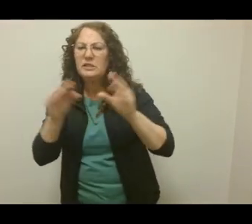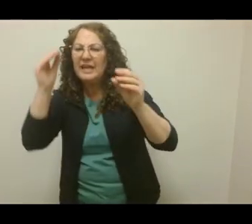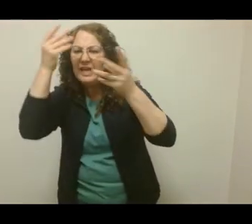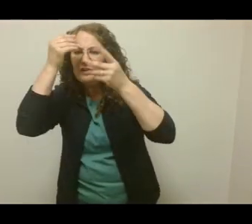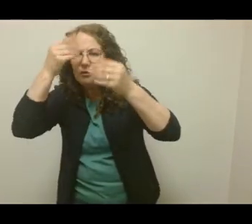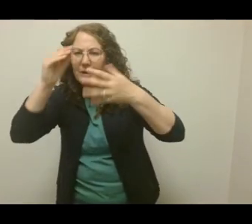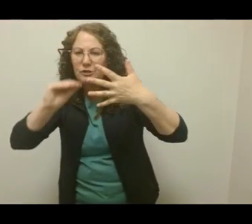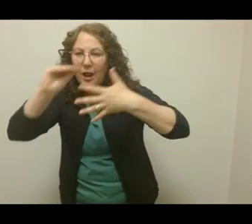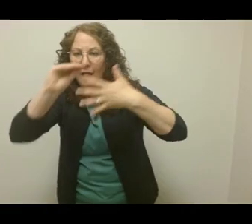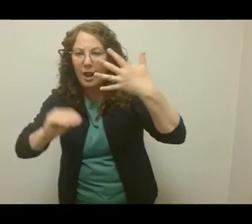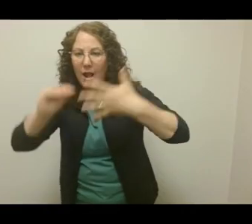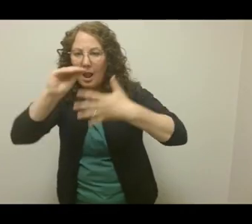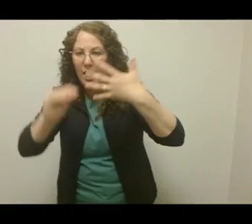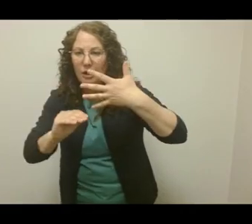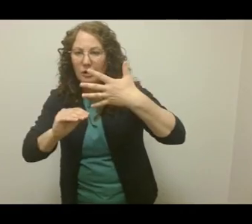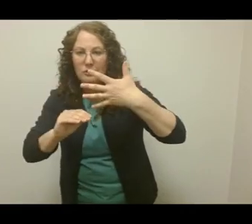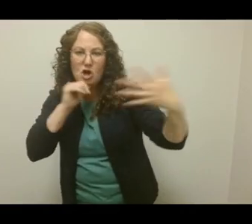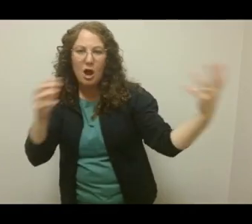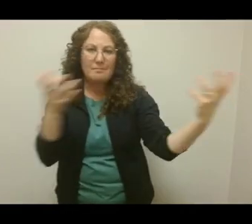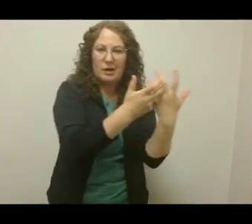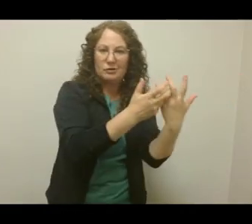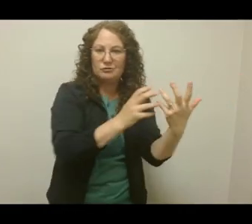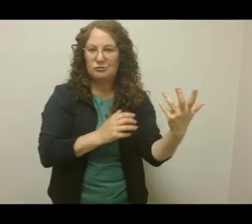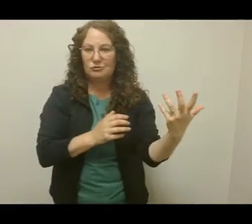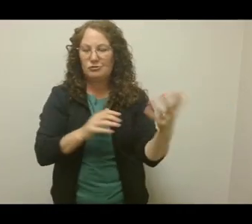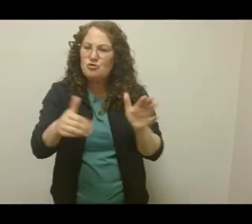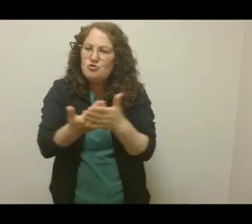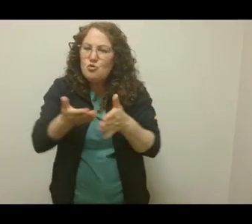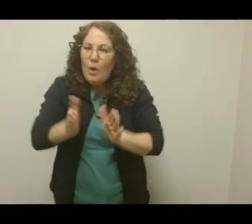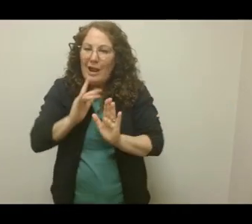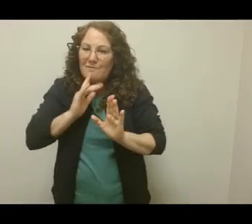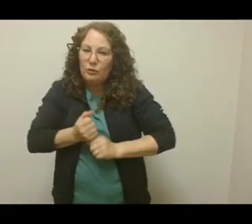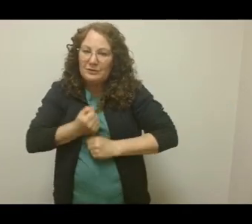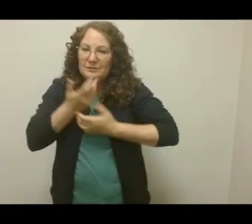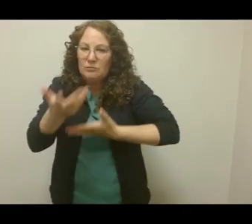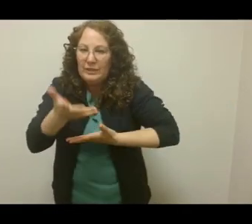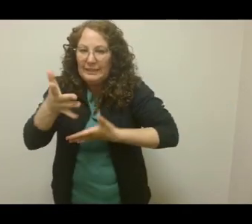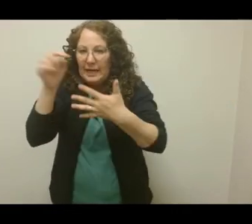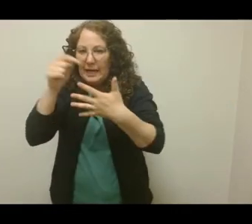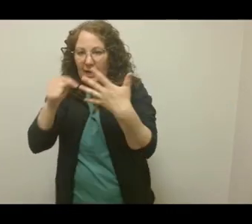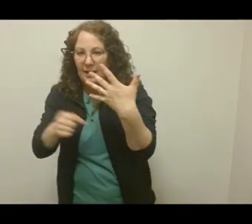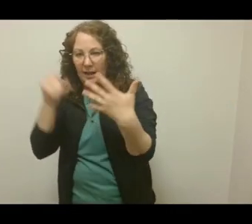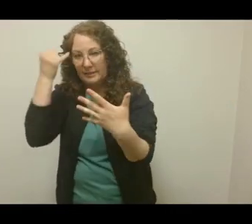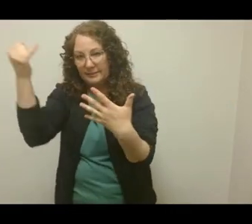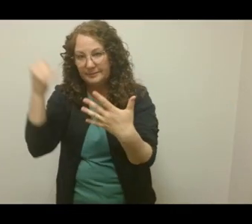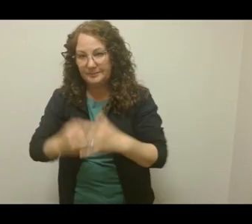you come up with a new way of expressing those details or ideas.